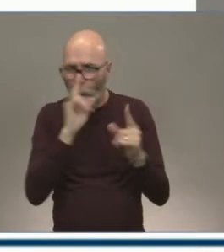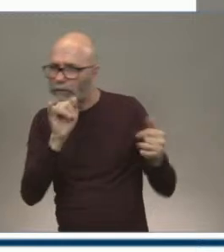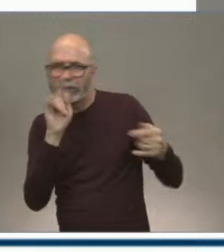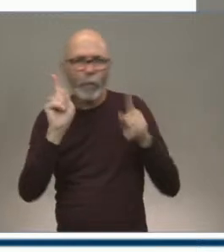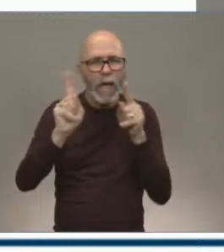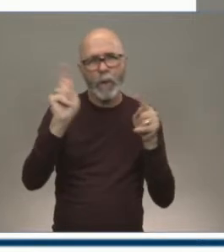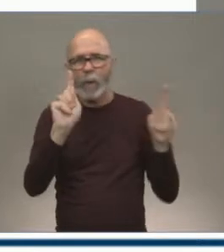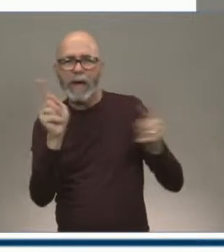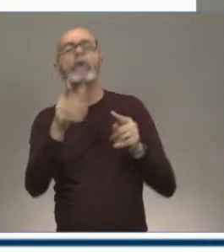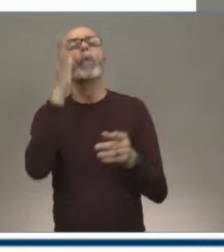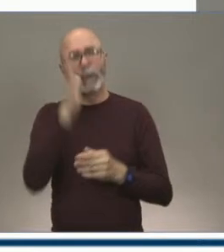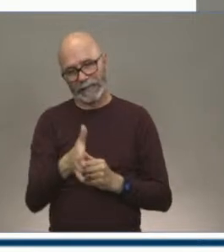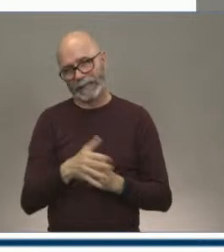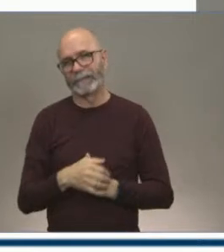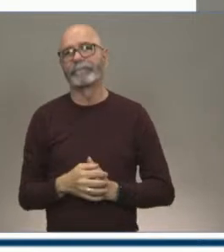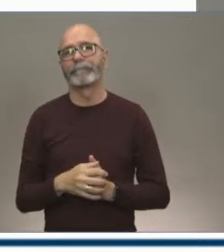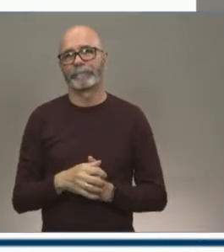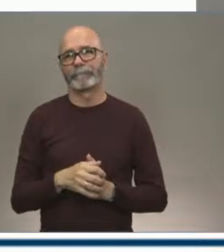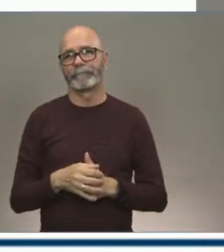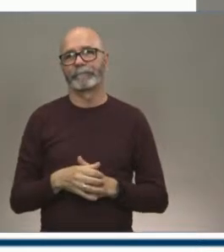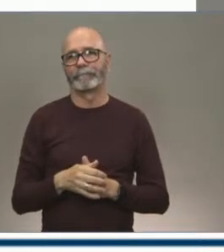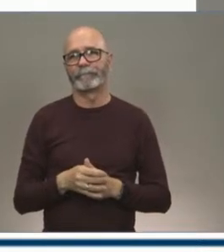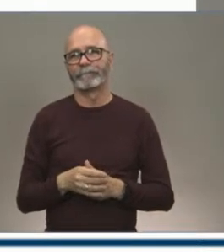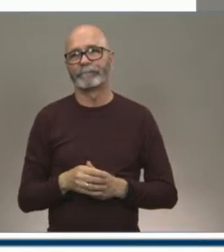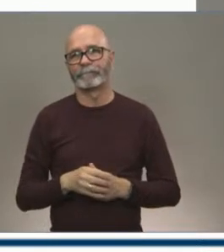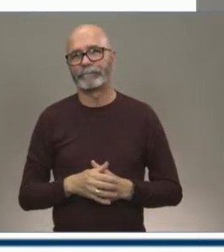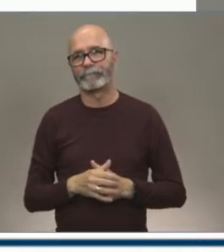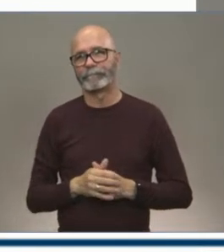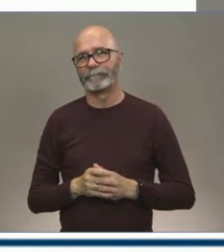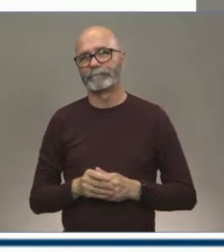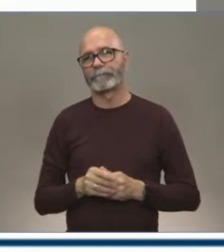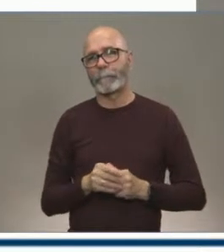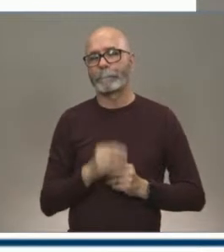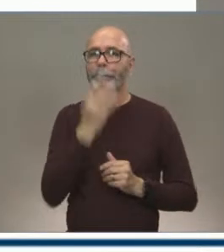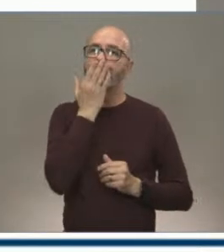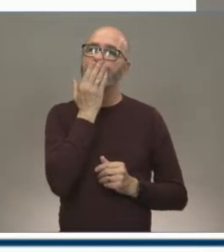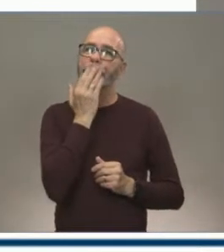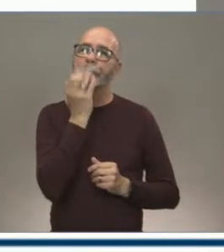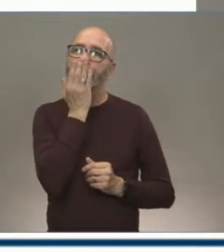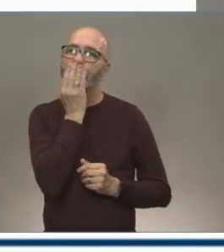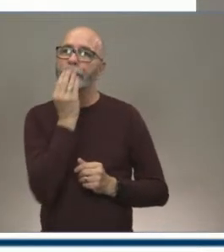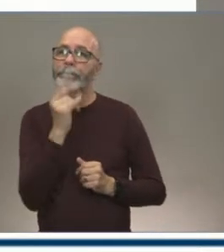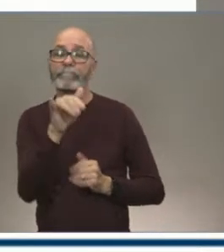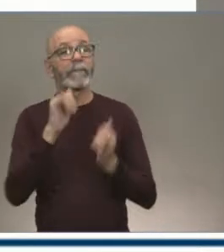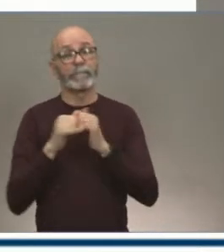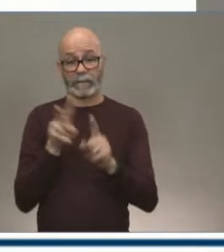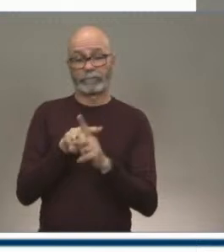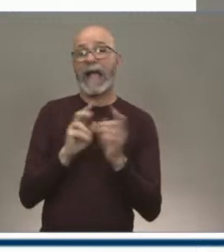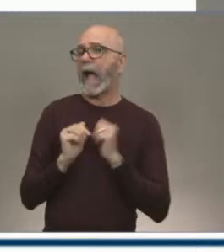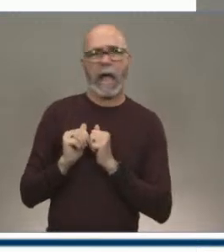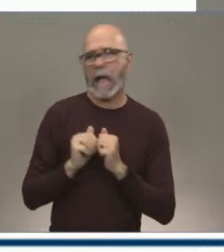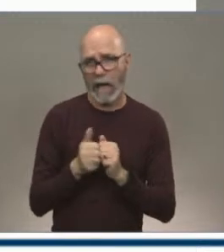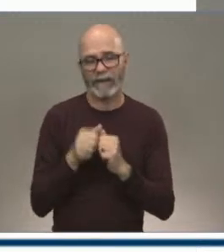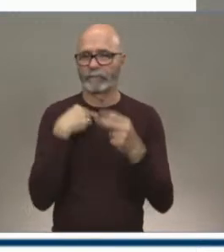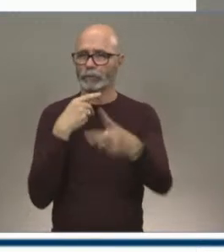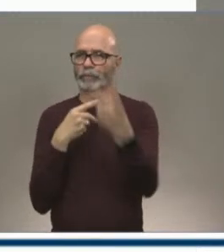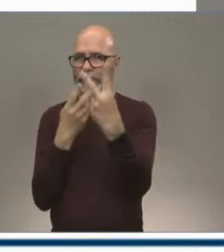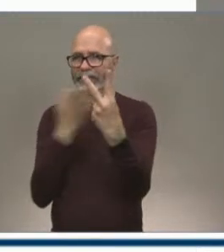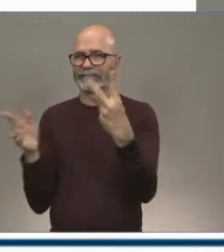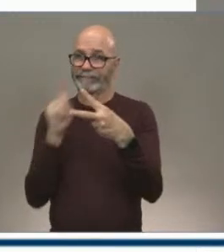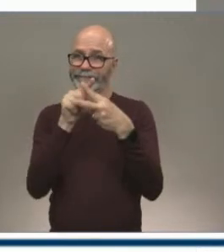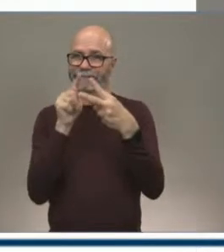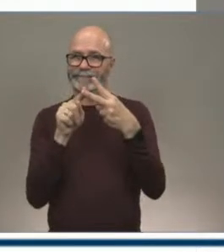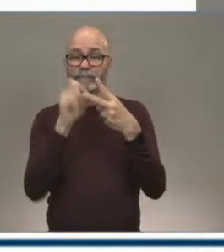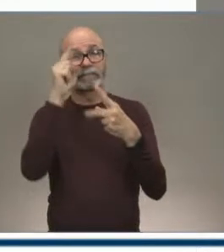And you can do that just through, you'll be able to book your appointment in one of 2 ways. You can go online